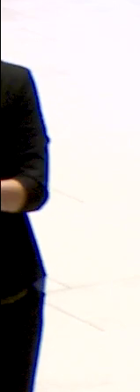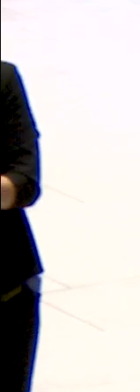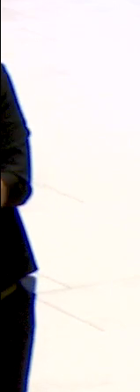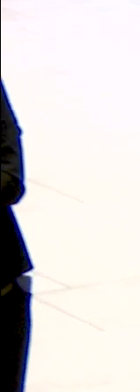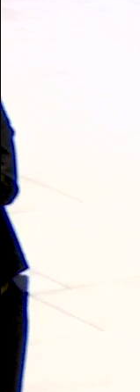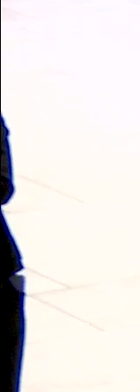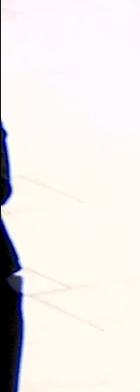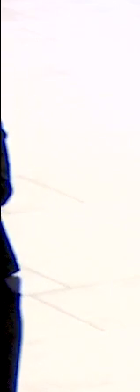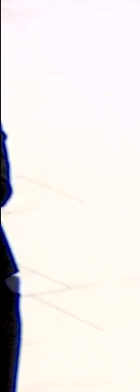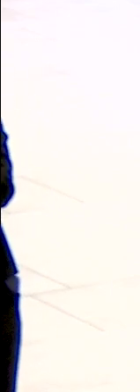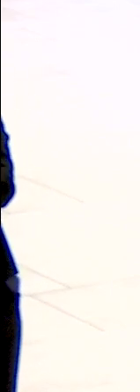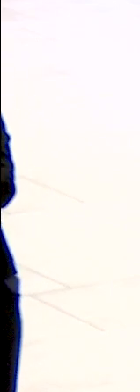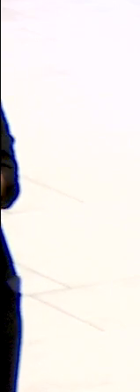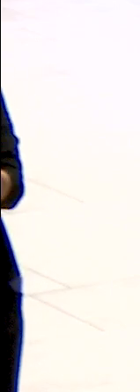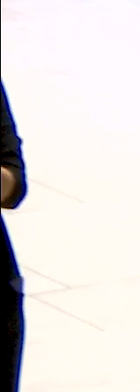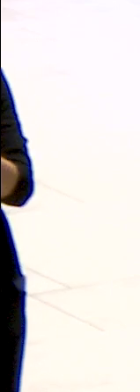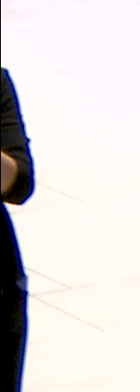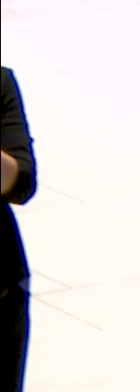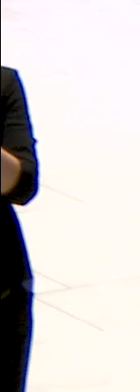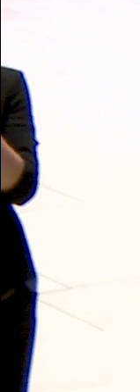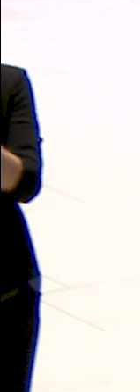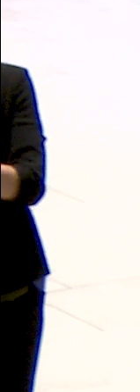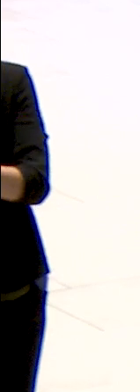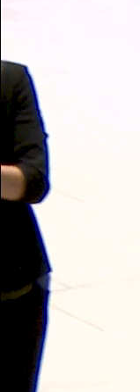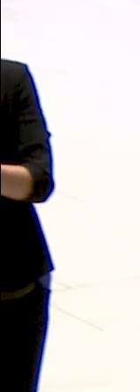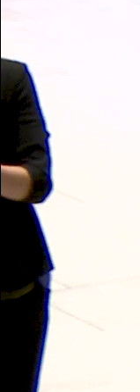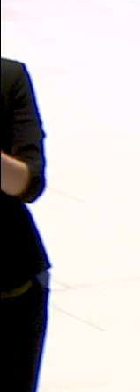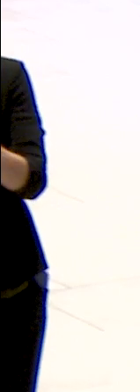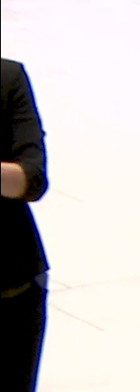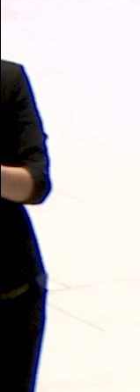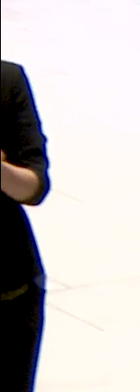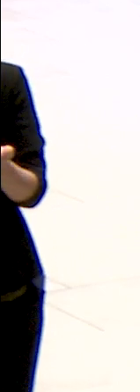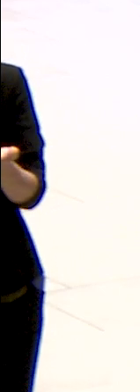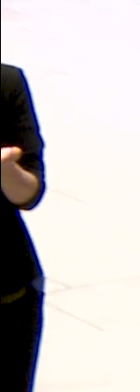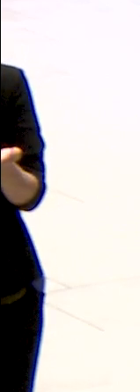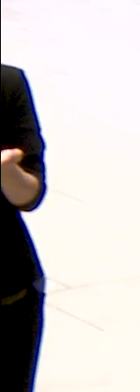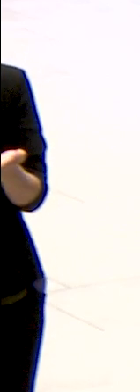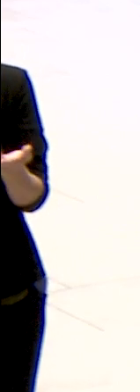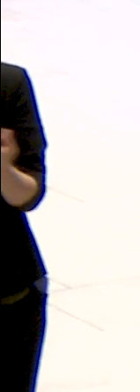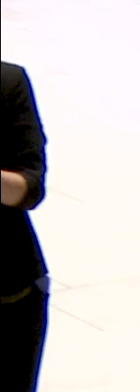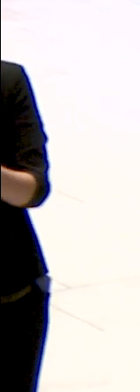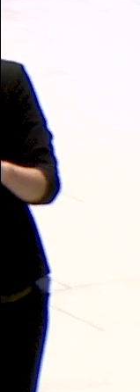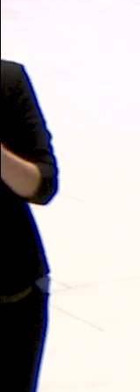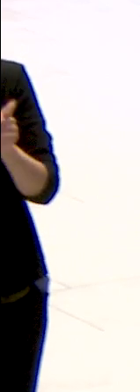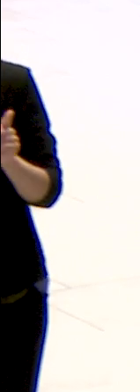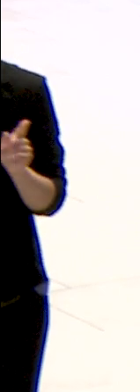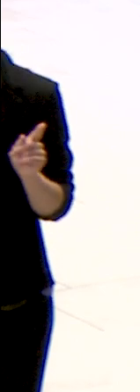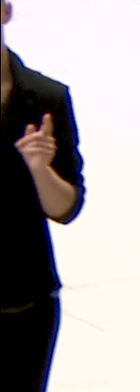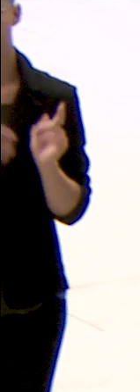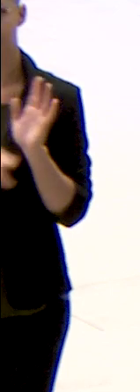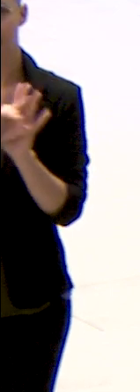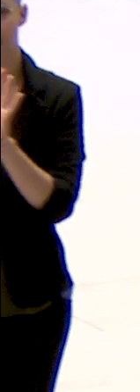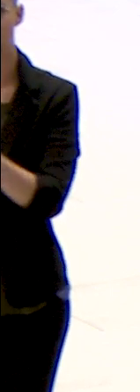you, this is what the new face of the majority is looking like. Mm-hmm. What I tell people is, like, you got a choice. Either